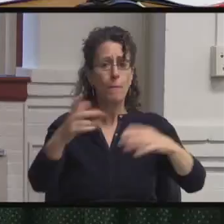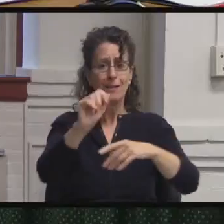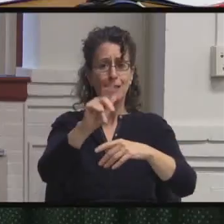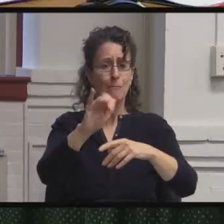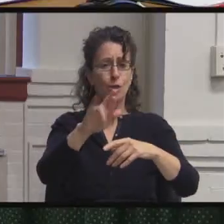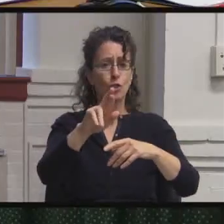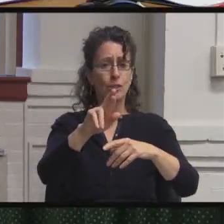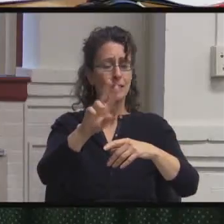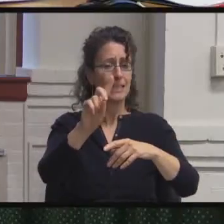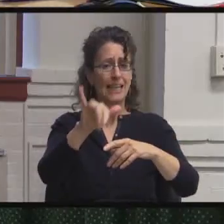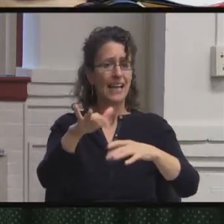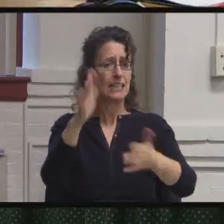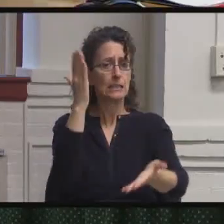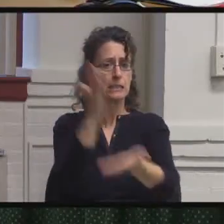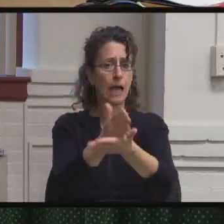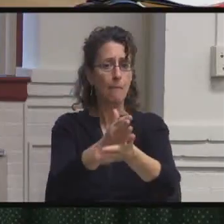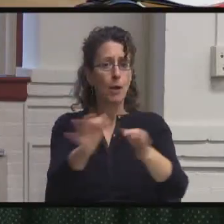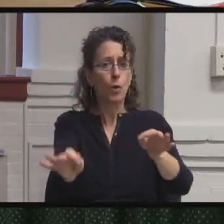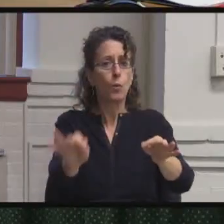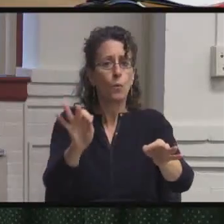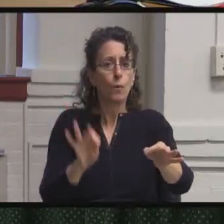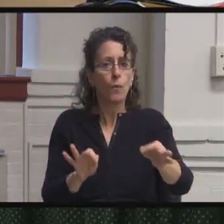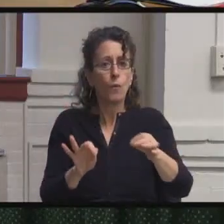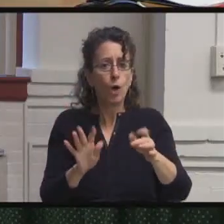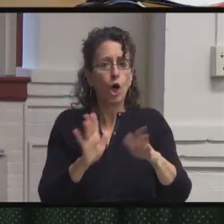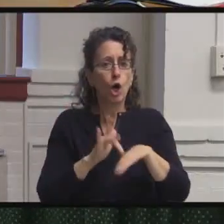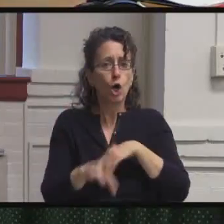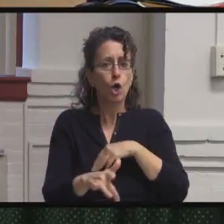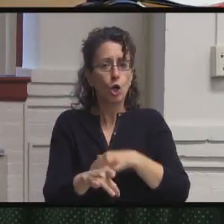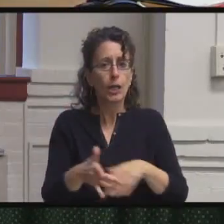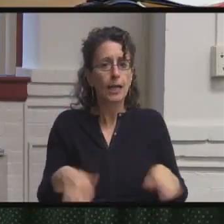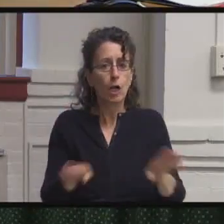went through significant budget cuts across the board.